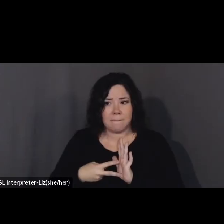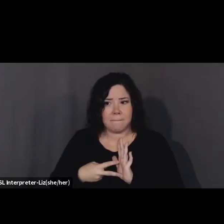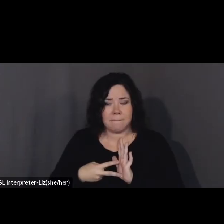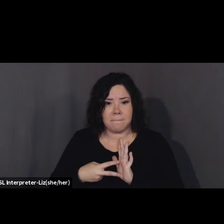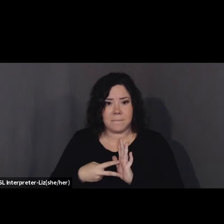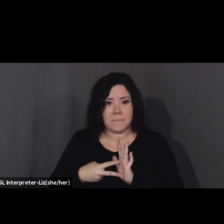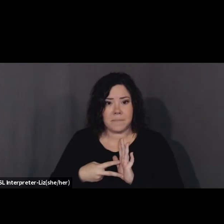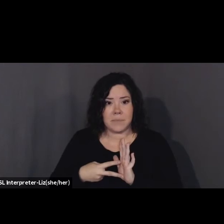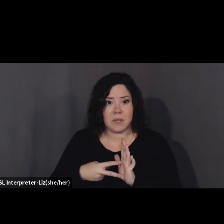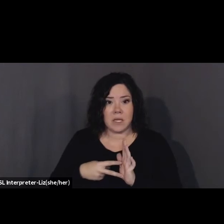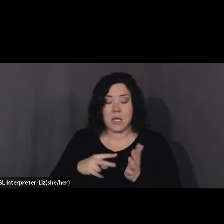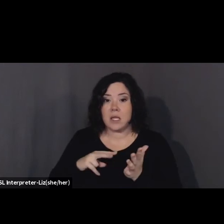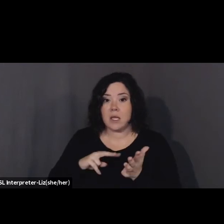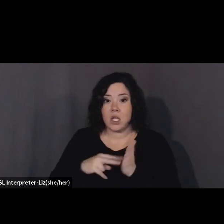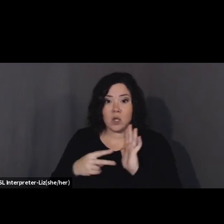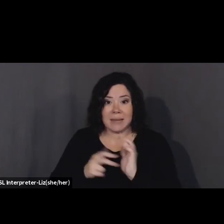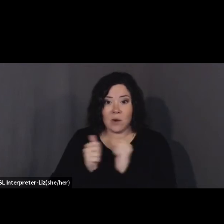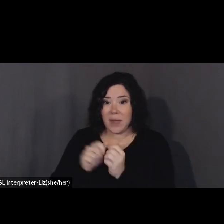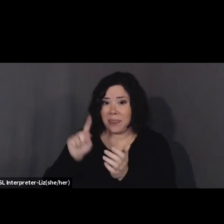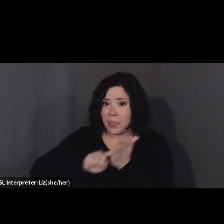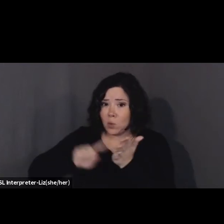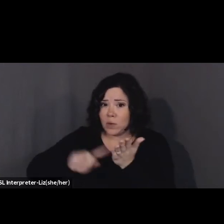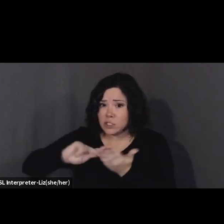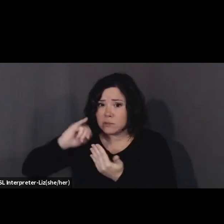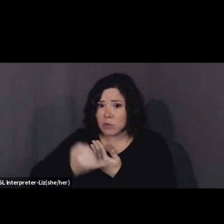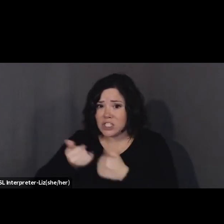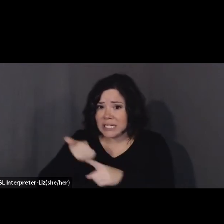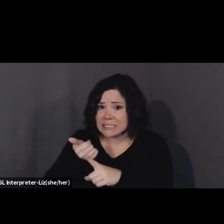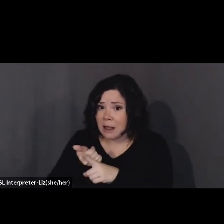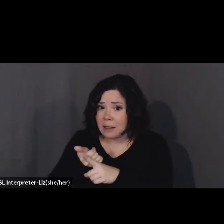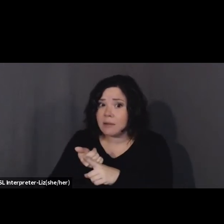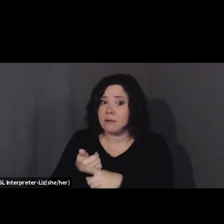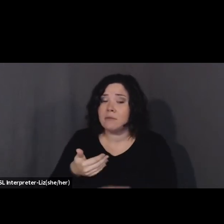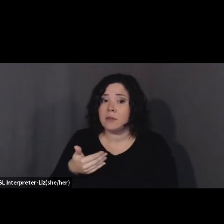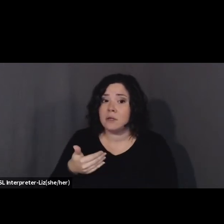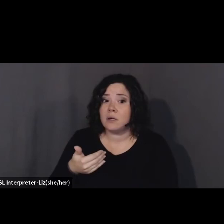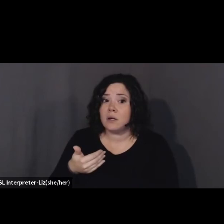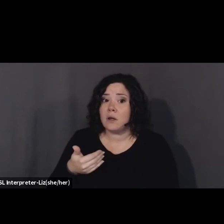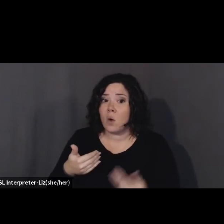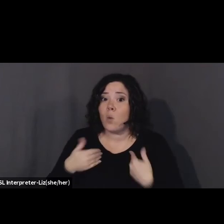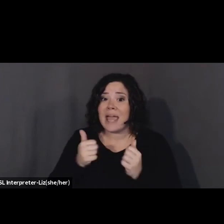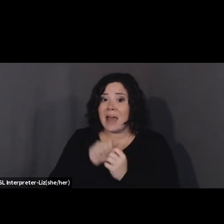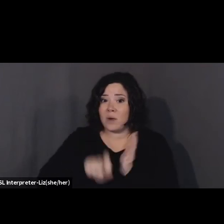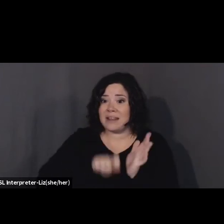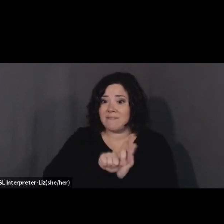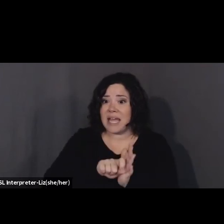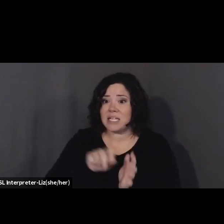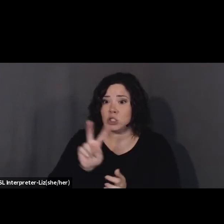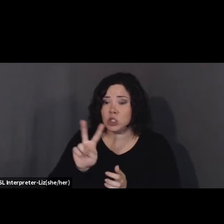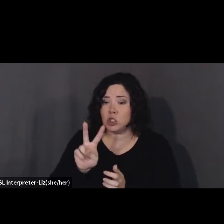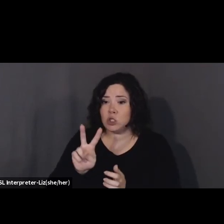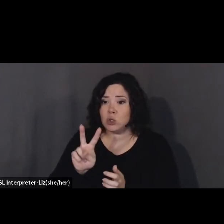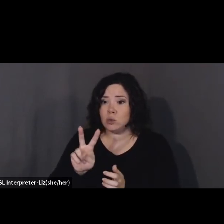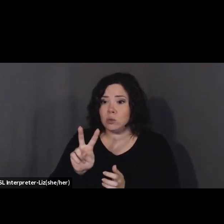Do you mean like in the context of the research project, how we did have, at least through this phase 2 with all the centers, we